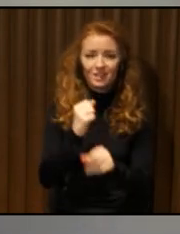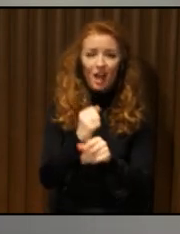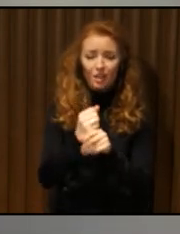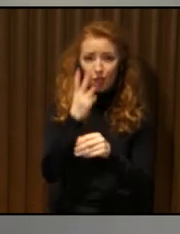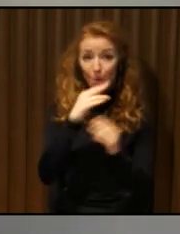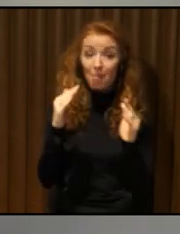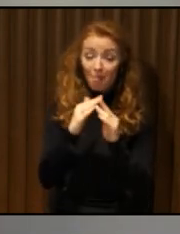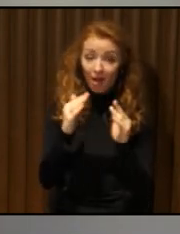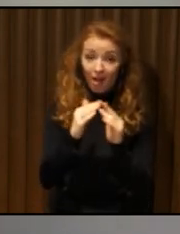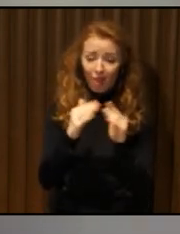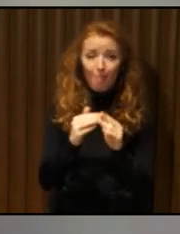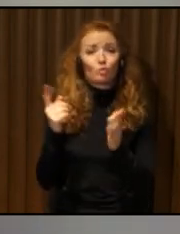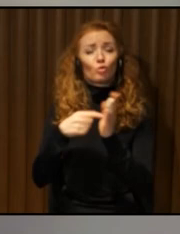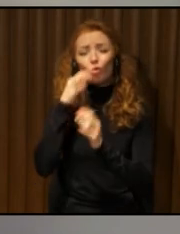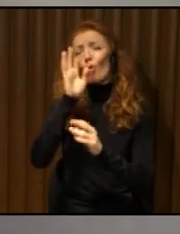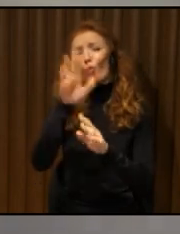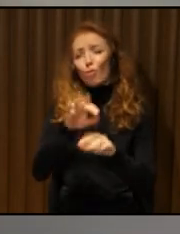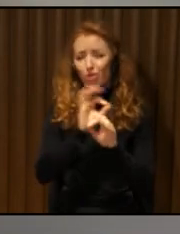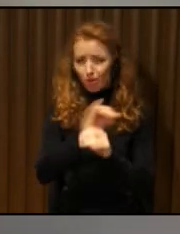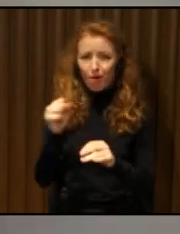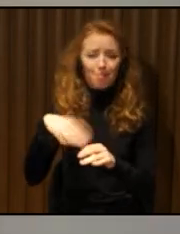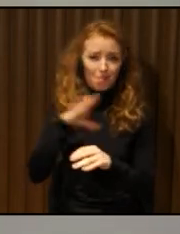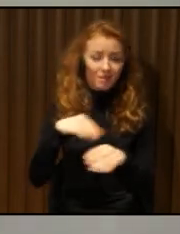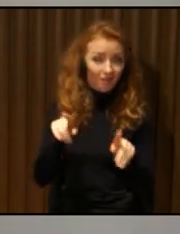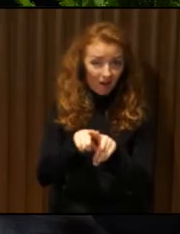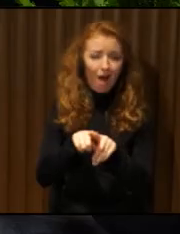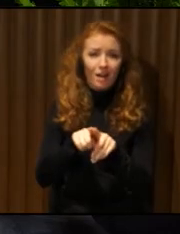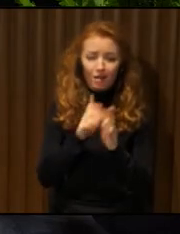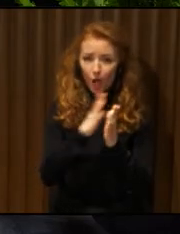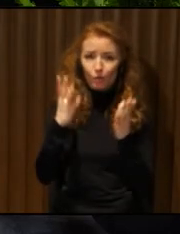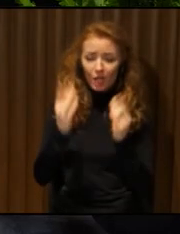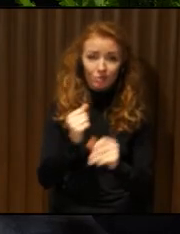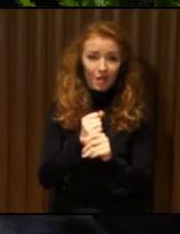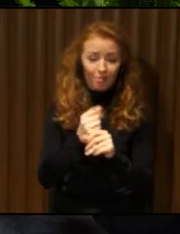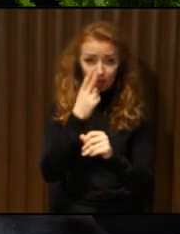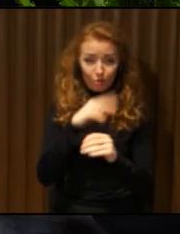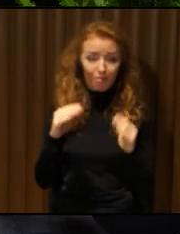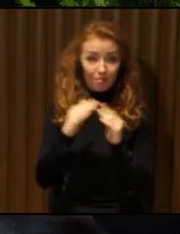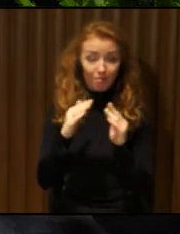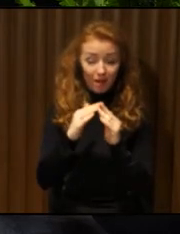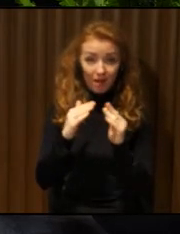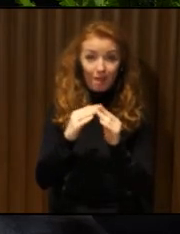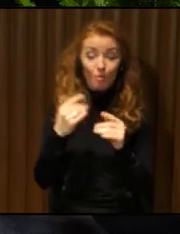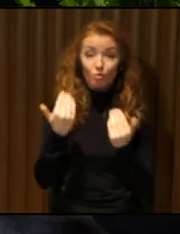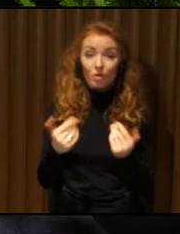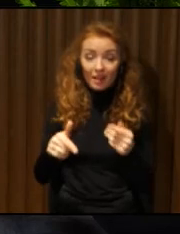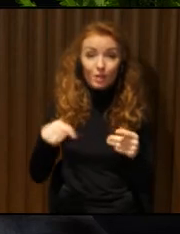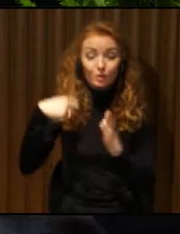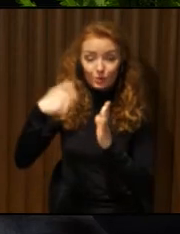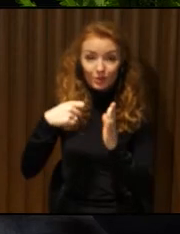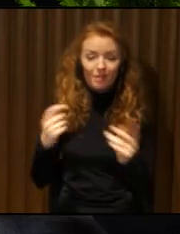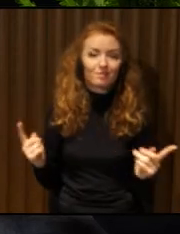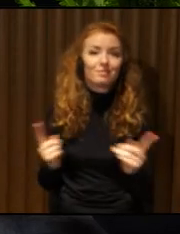we are working from home almost every day. So today we are lucky, at least we with colleagues here in the studio, we can